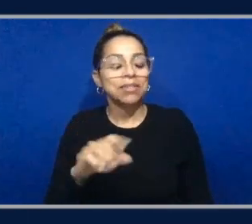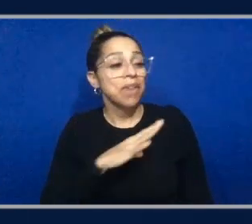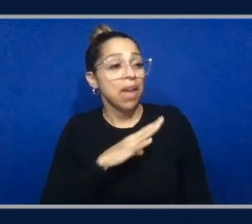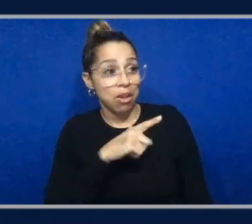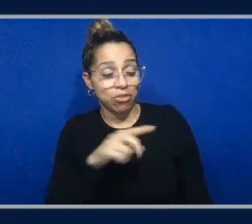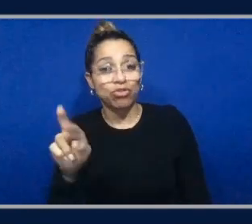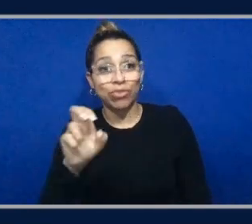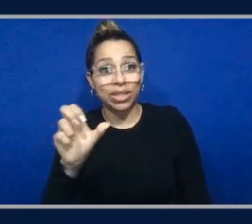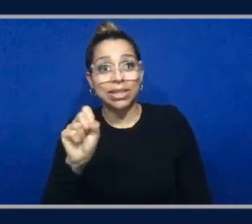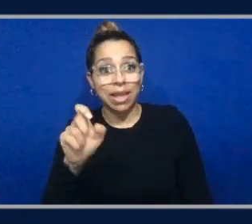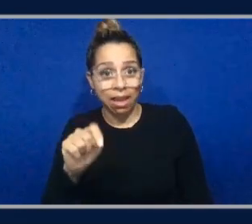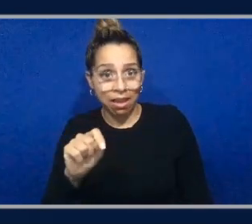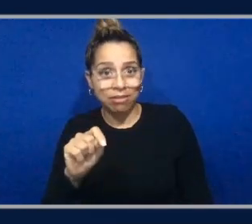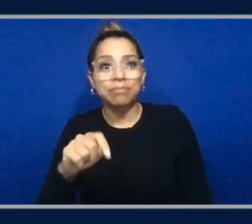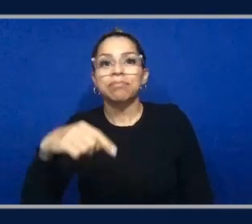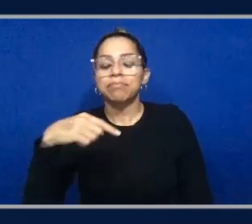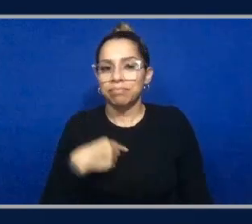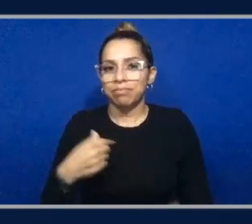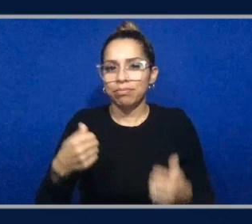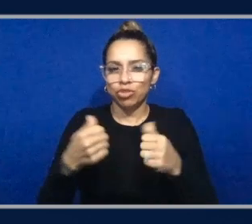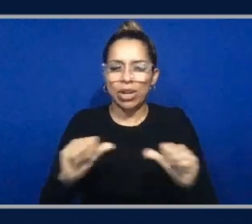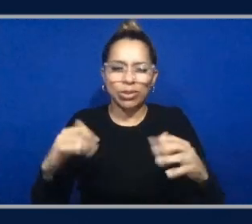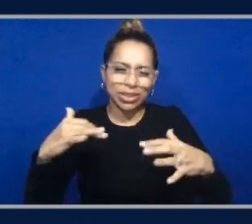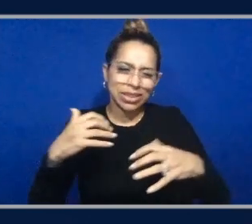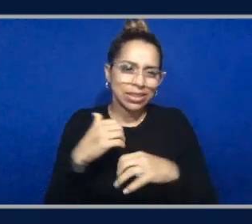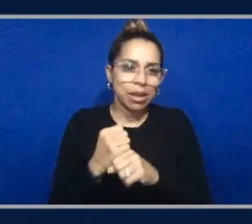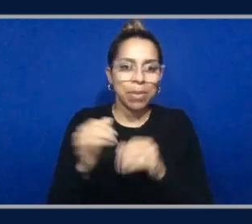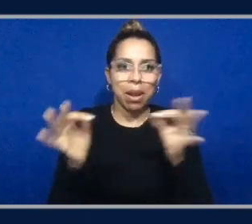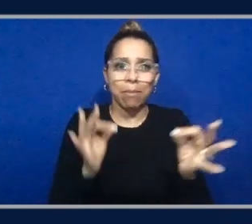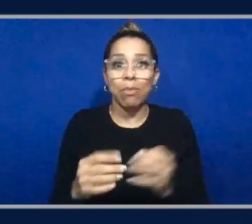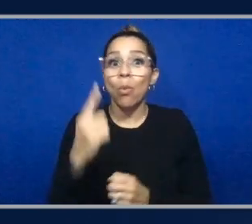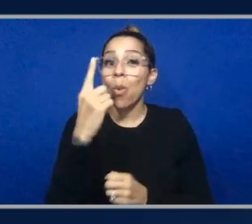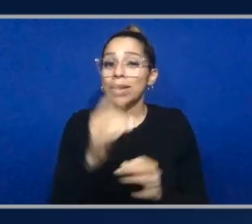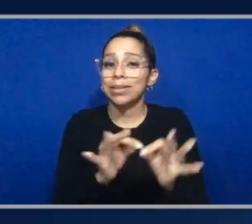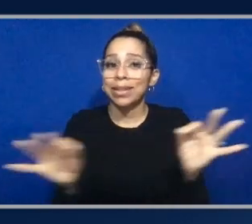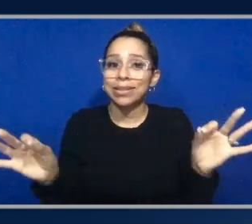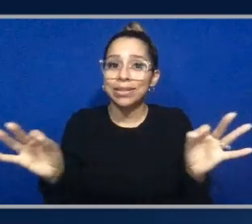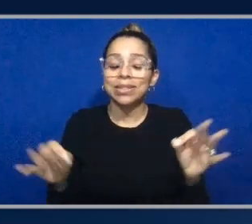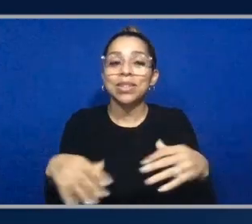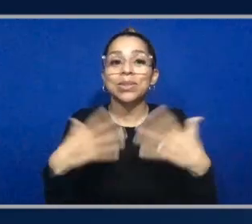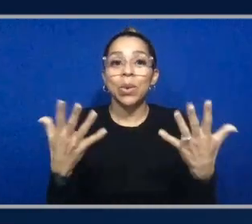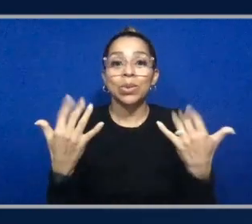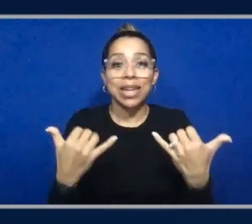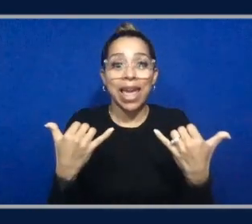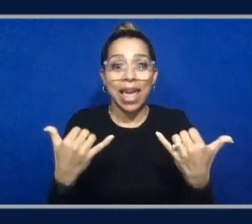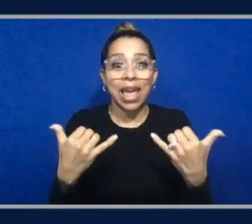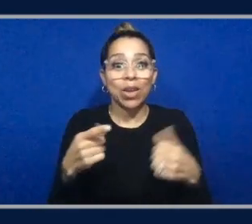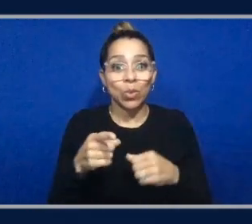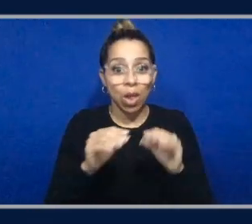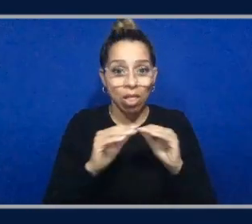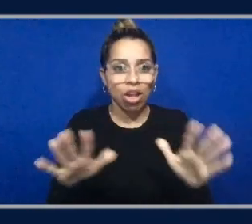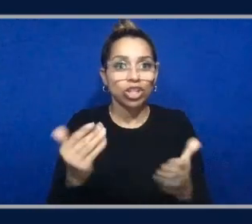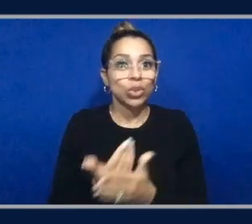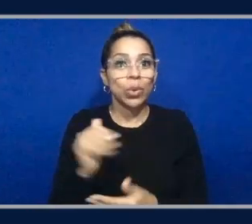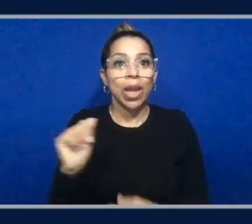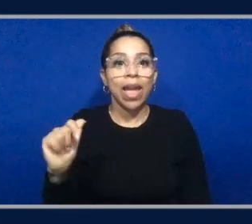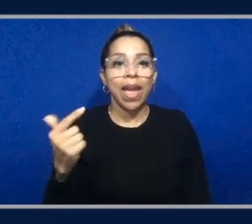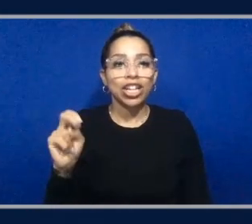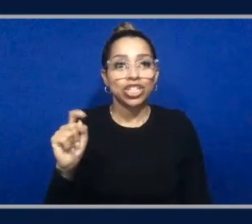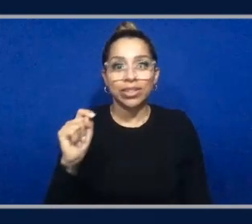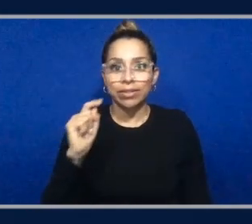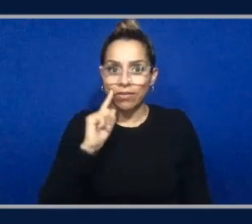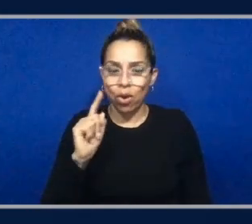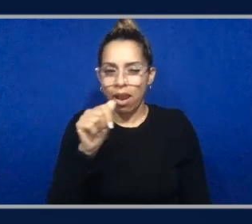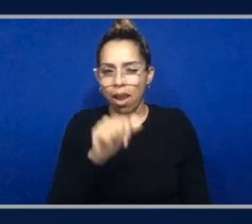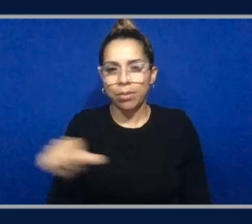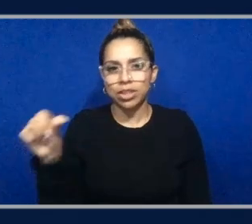I'm gonna try to sum this up in one sentence. Today you launched new agents for Amazon Q Developer. The two agents that we're